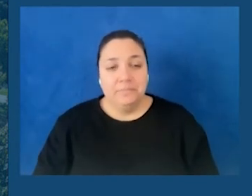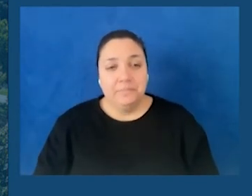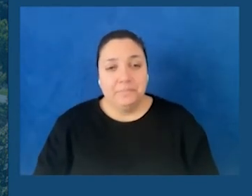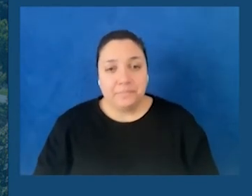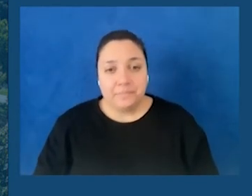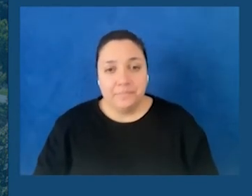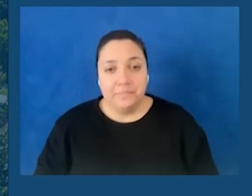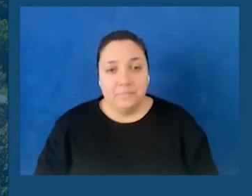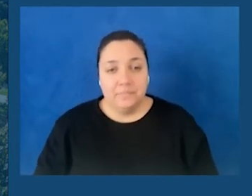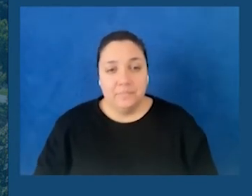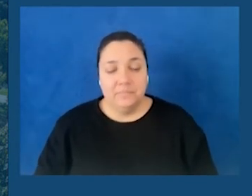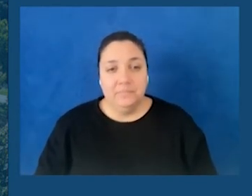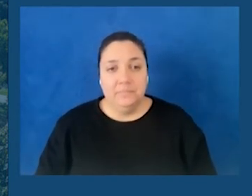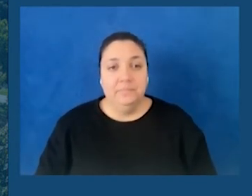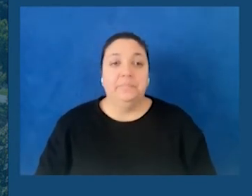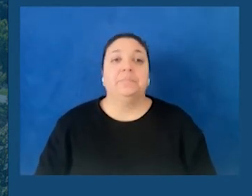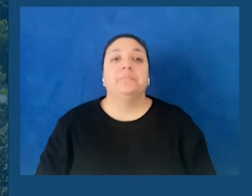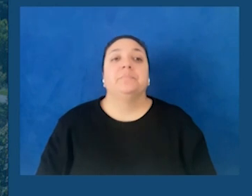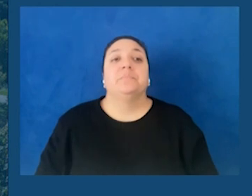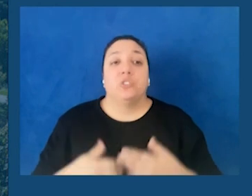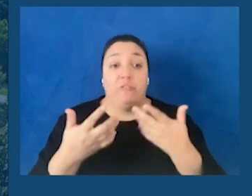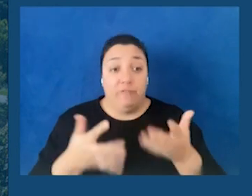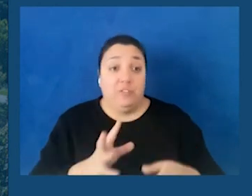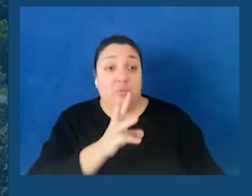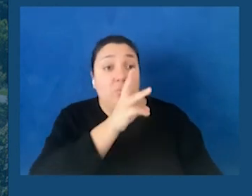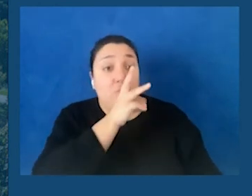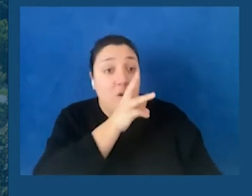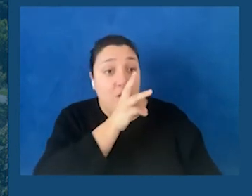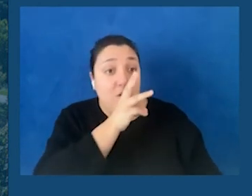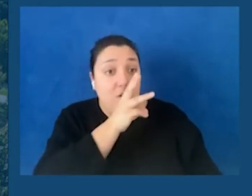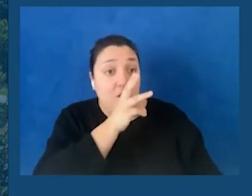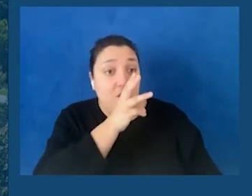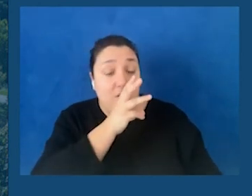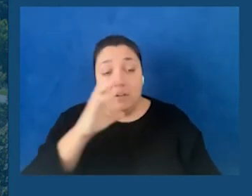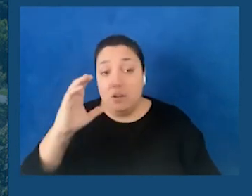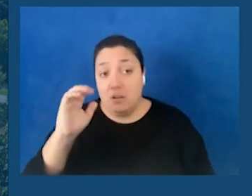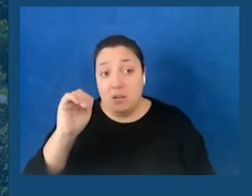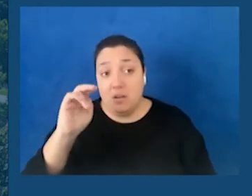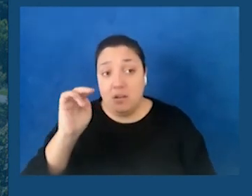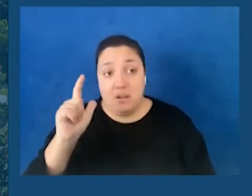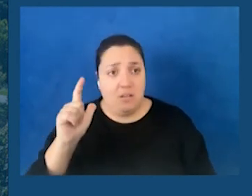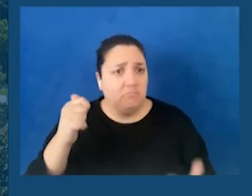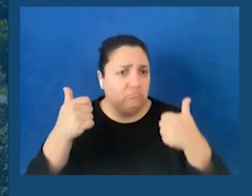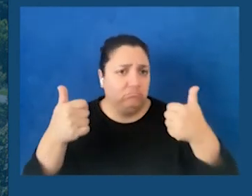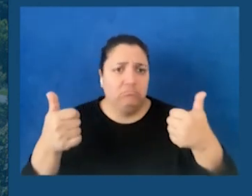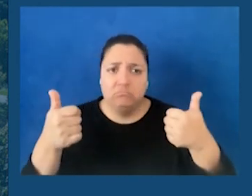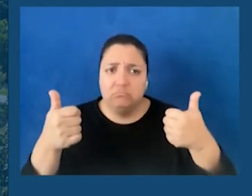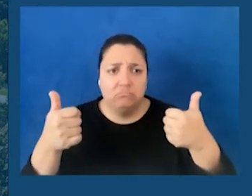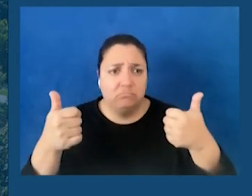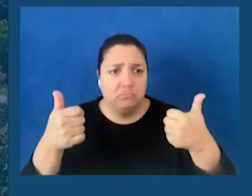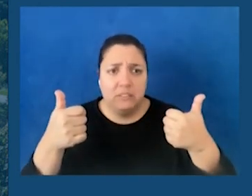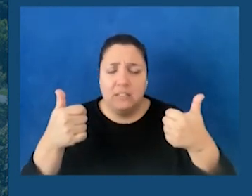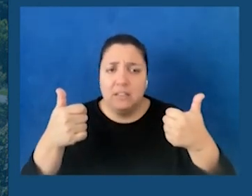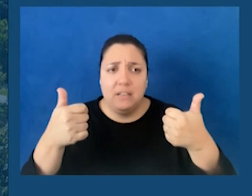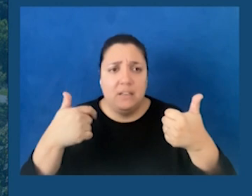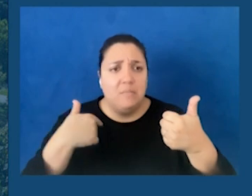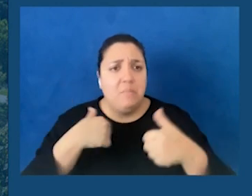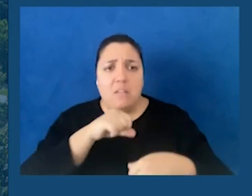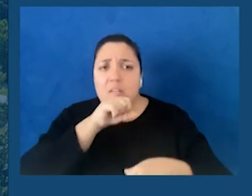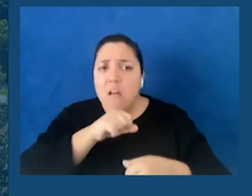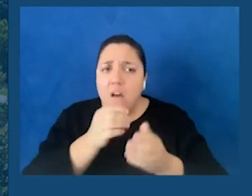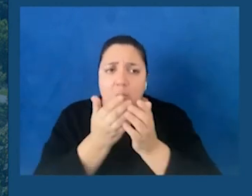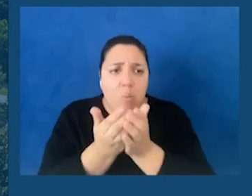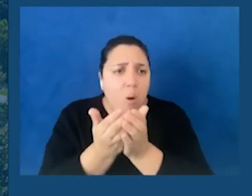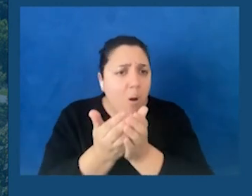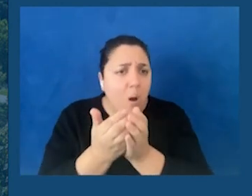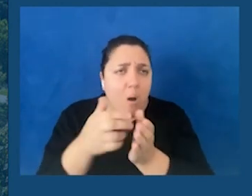When we talk about water, the canals are great. I love the water that flows through our canals. I'm a boater. I come through here all the time.